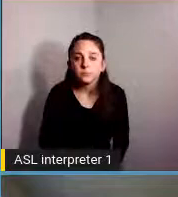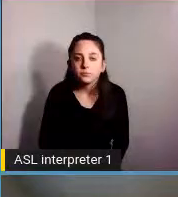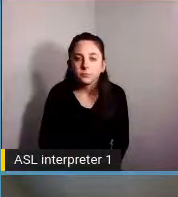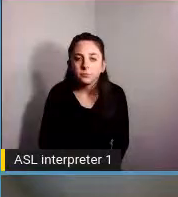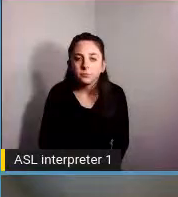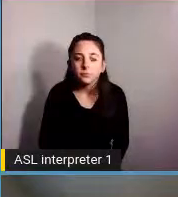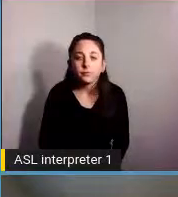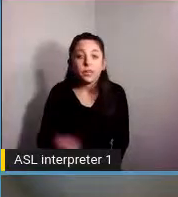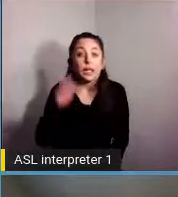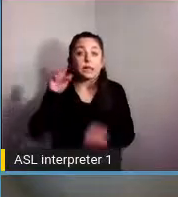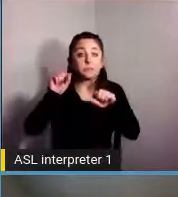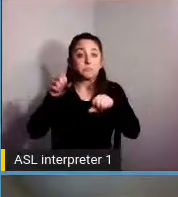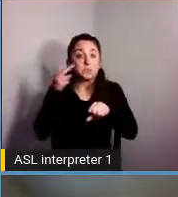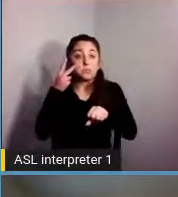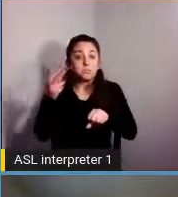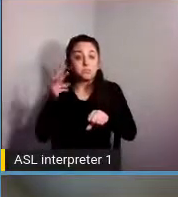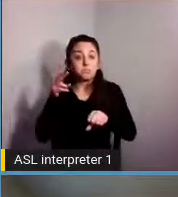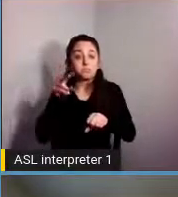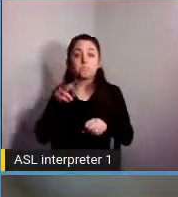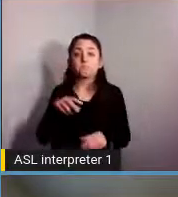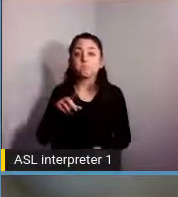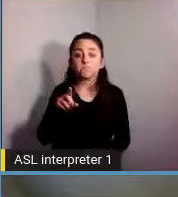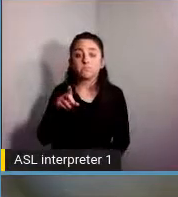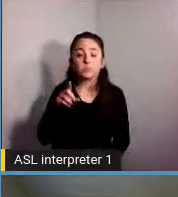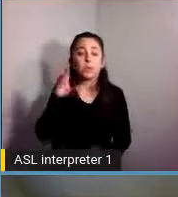And you can see